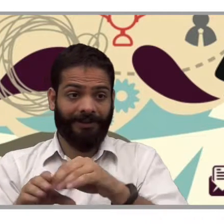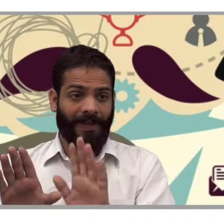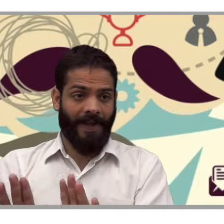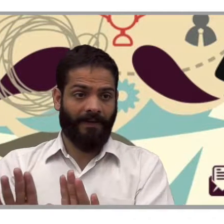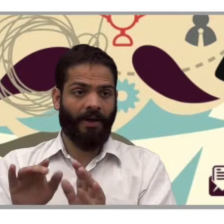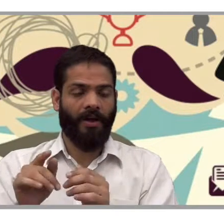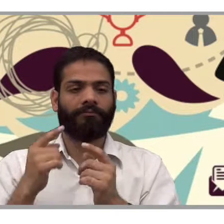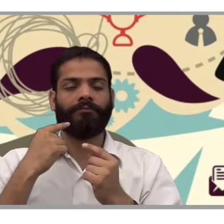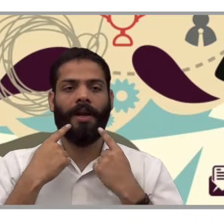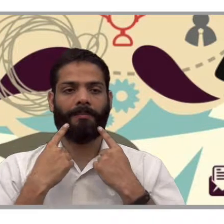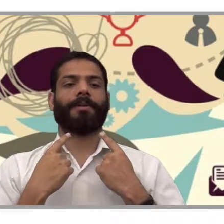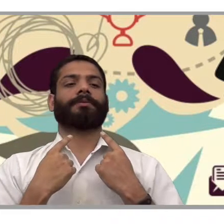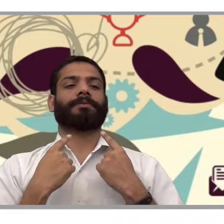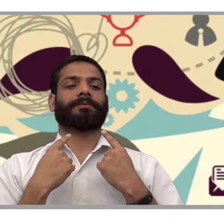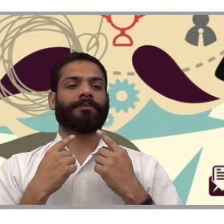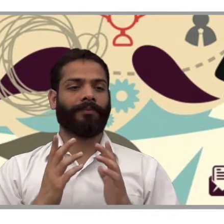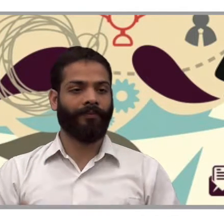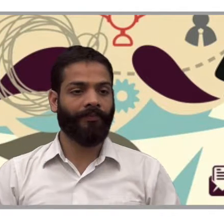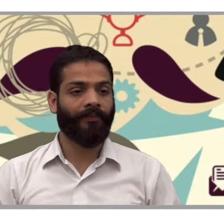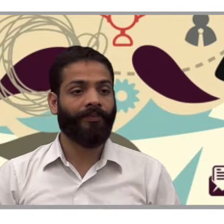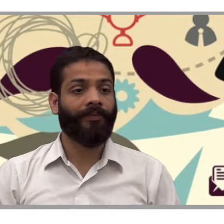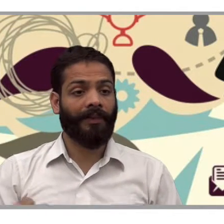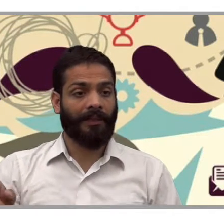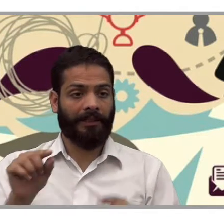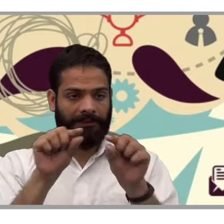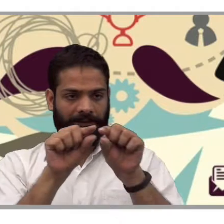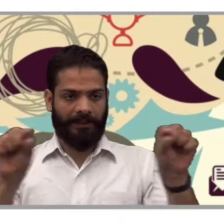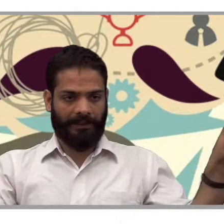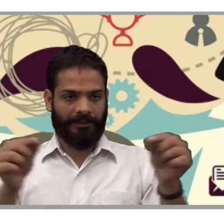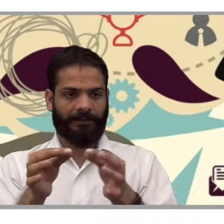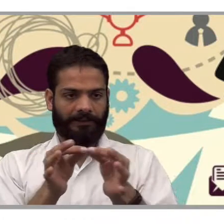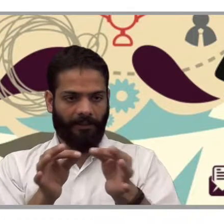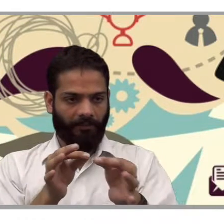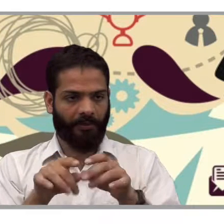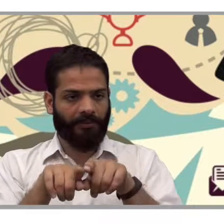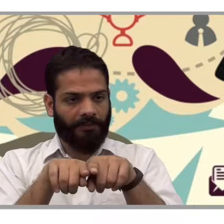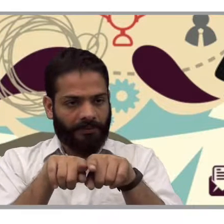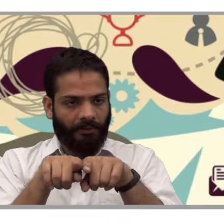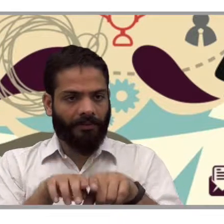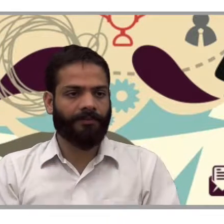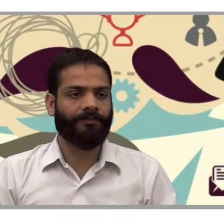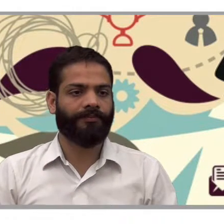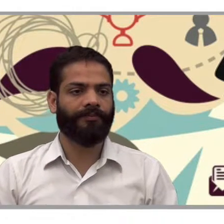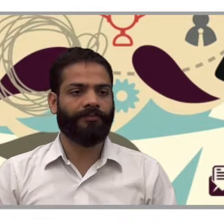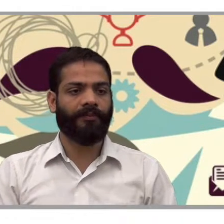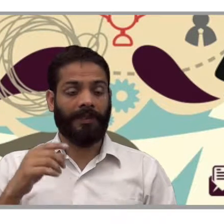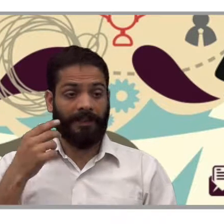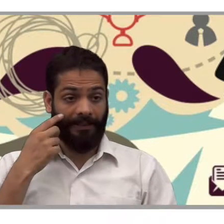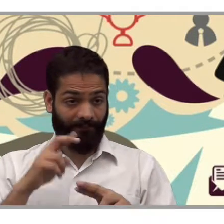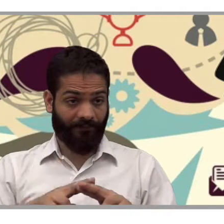the conditional clause. It is followed by the result clause, which has an expression of head